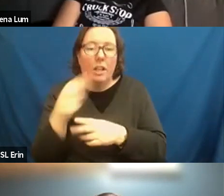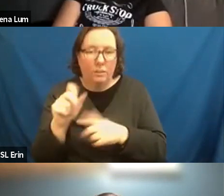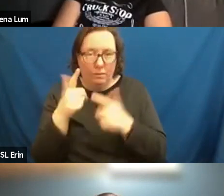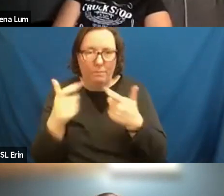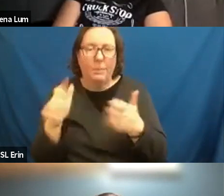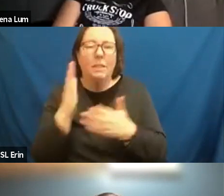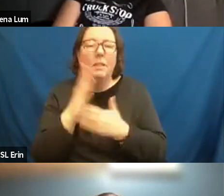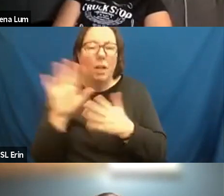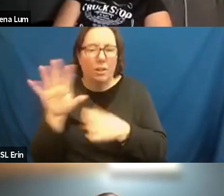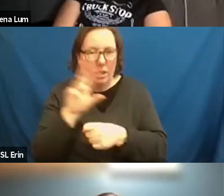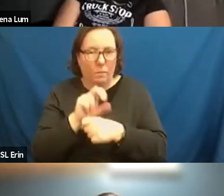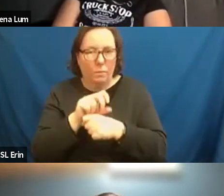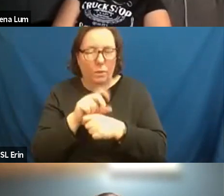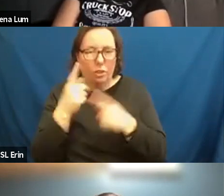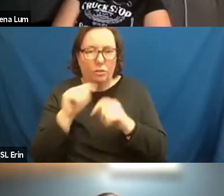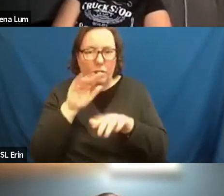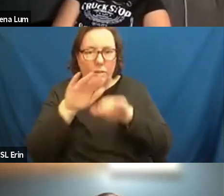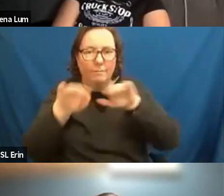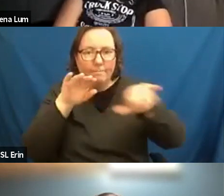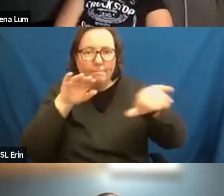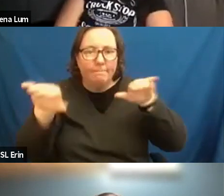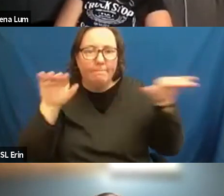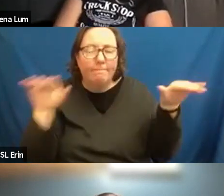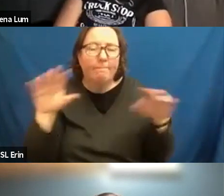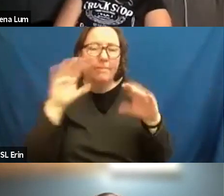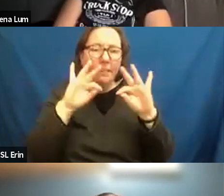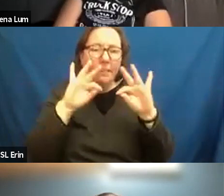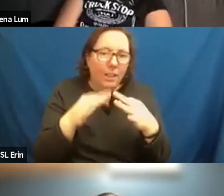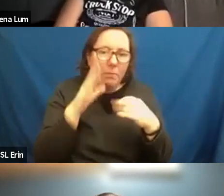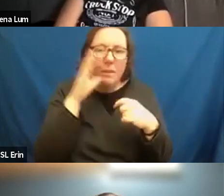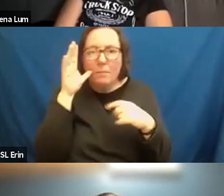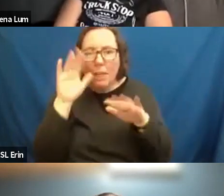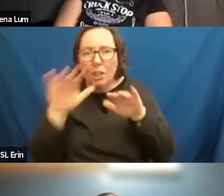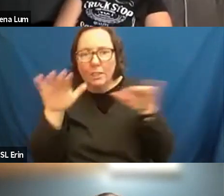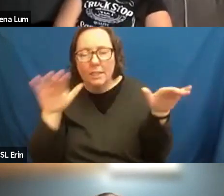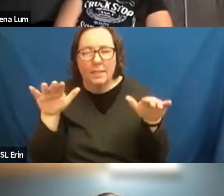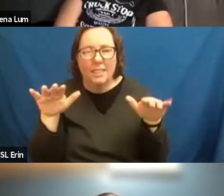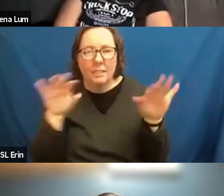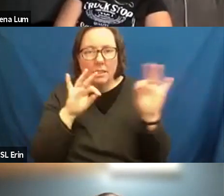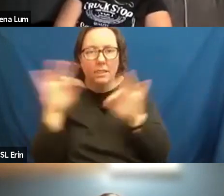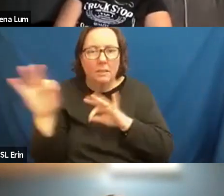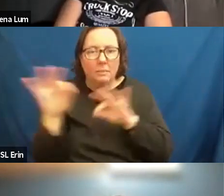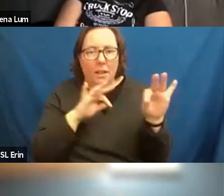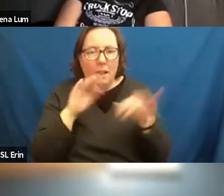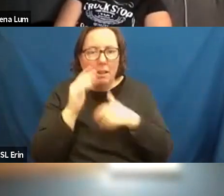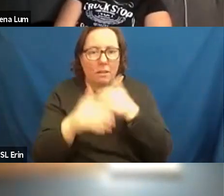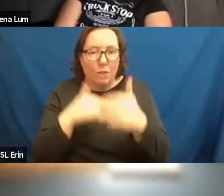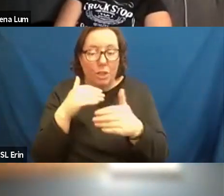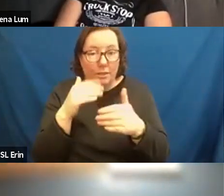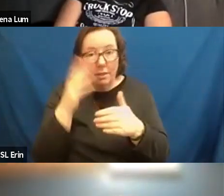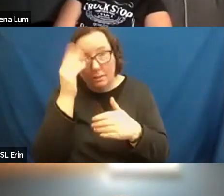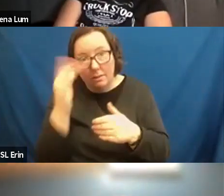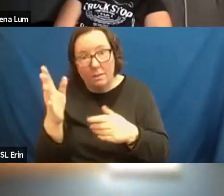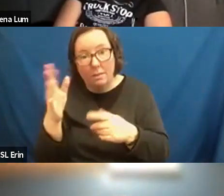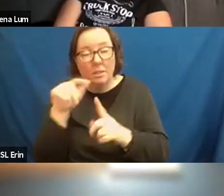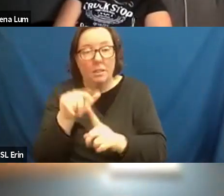their effort to communicate with parents. Once it's known that the